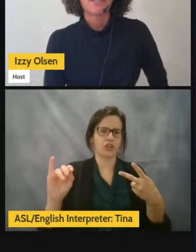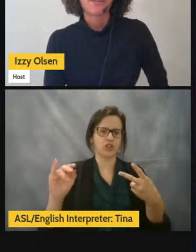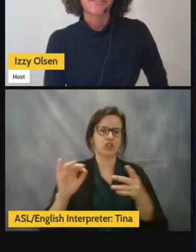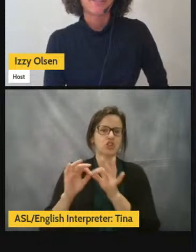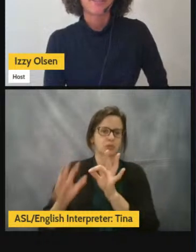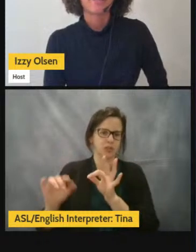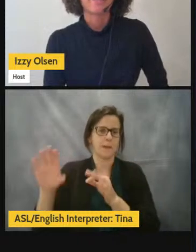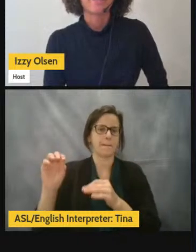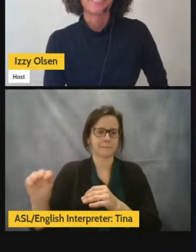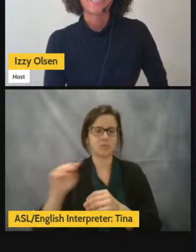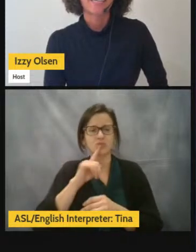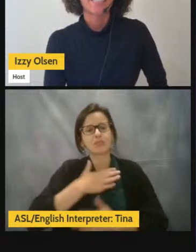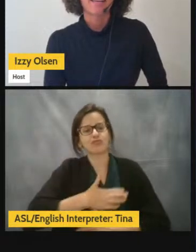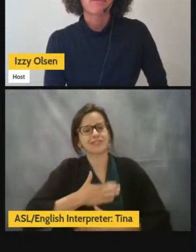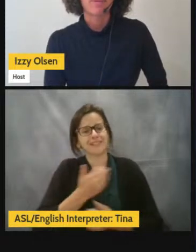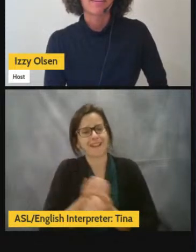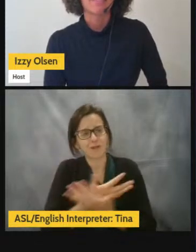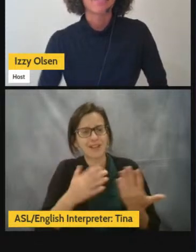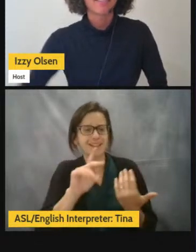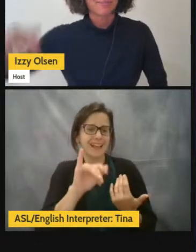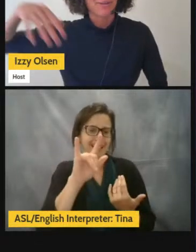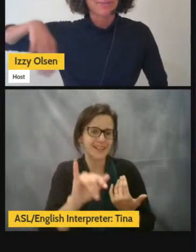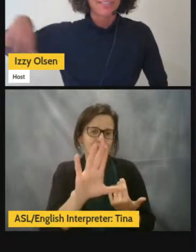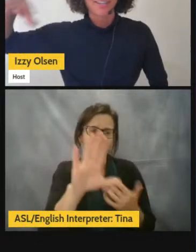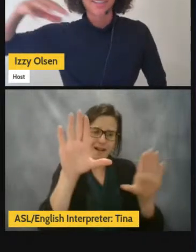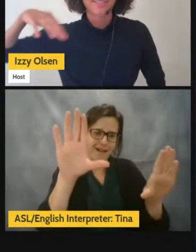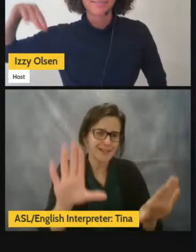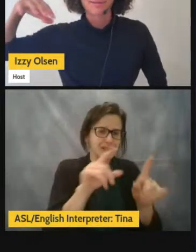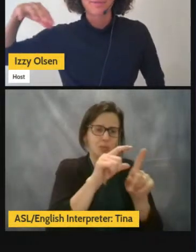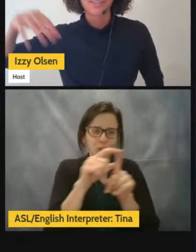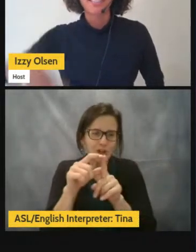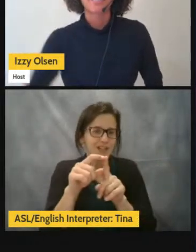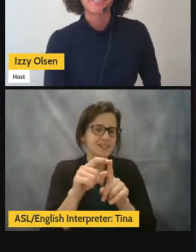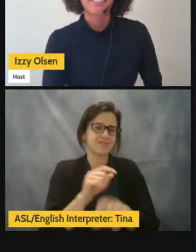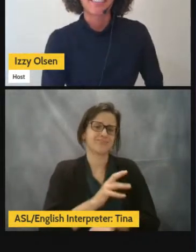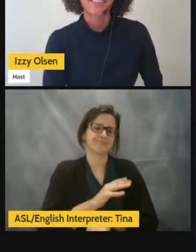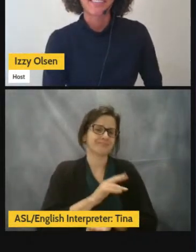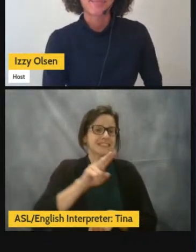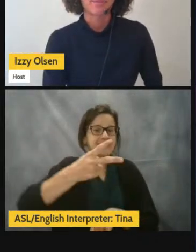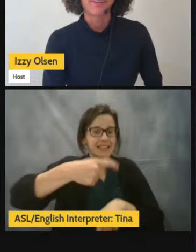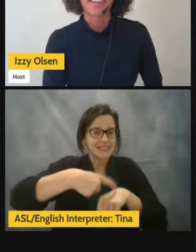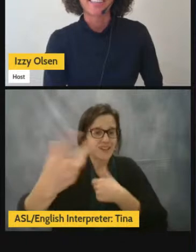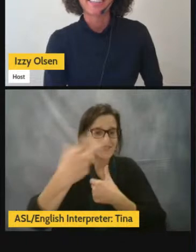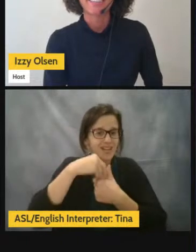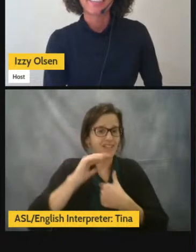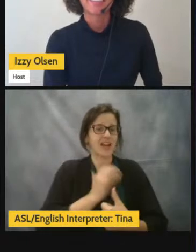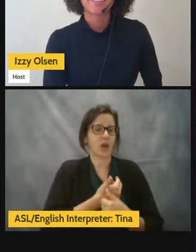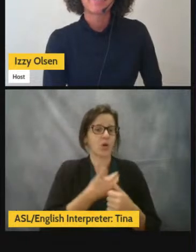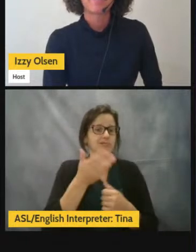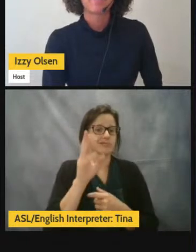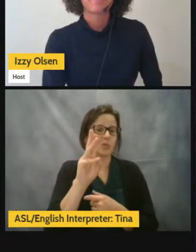hope to see you again soon. This is the second time you've been involved in our webinar series, so it's been great.